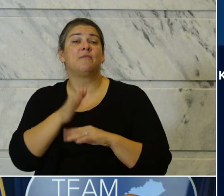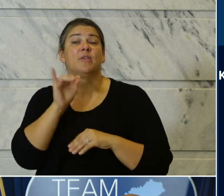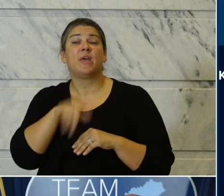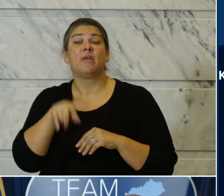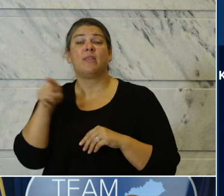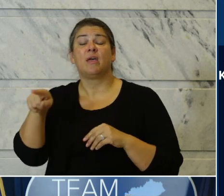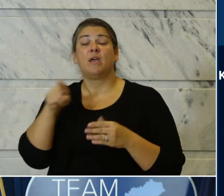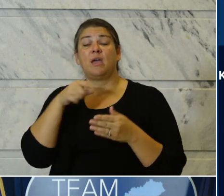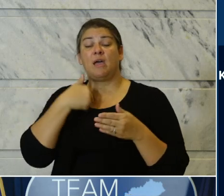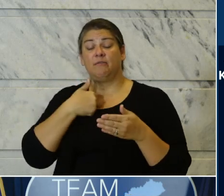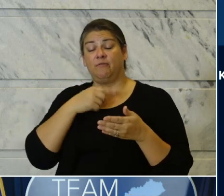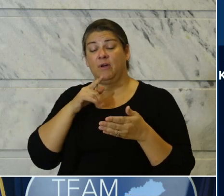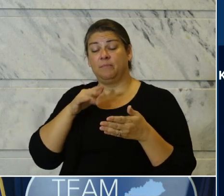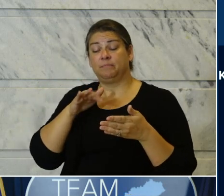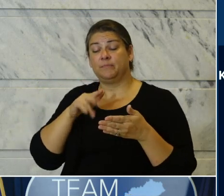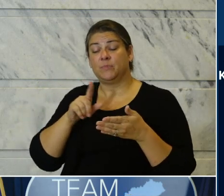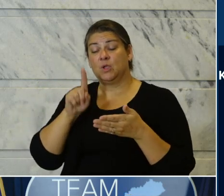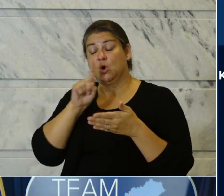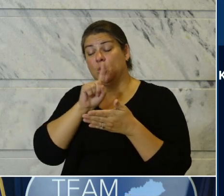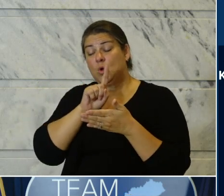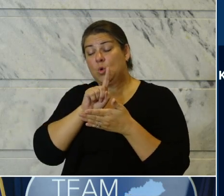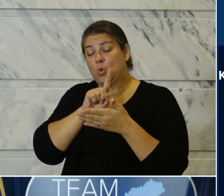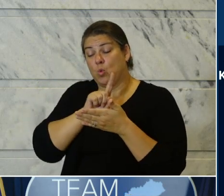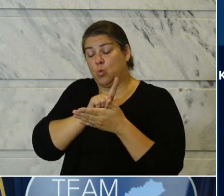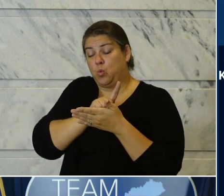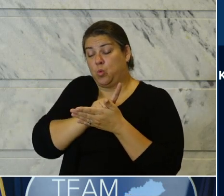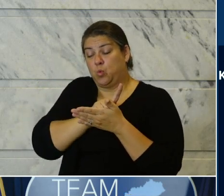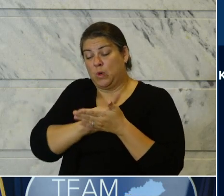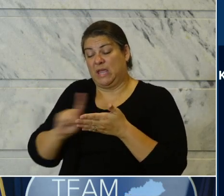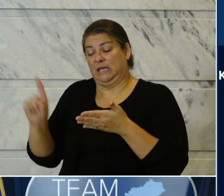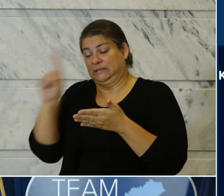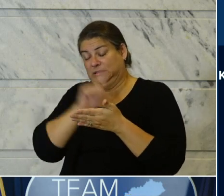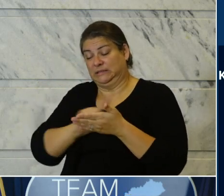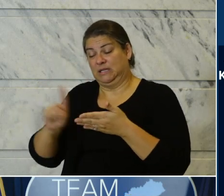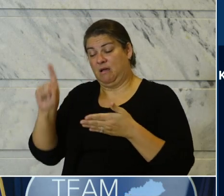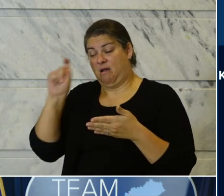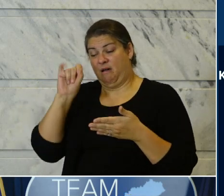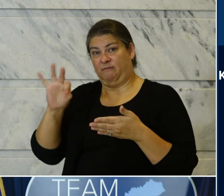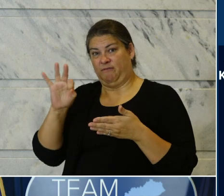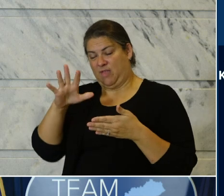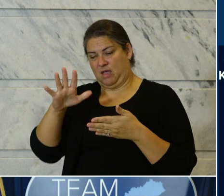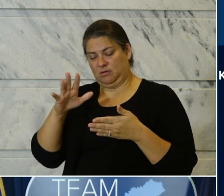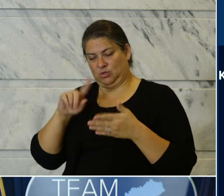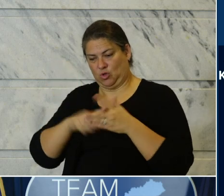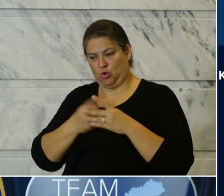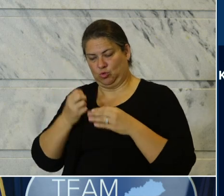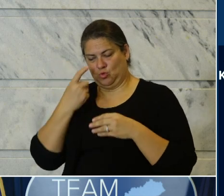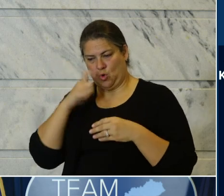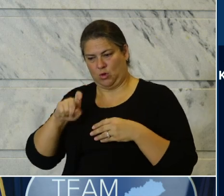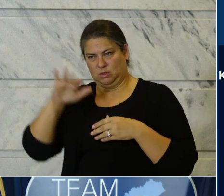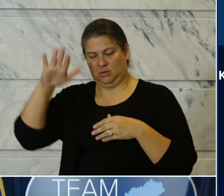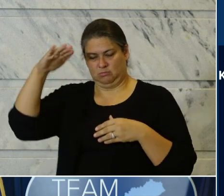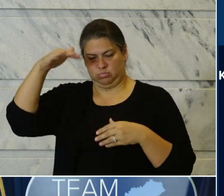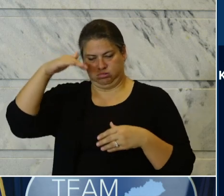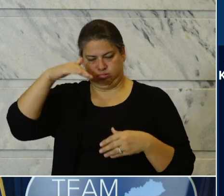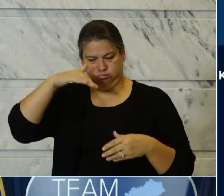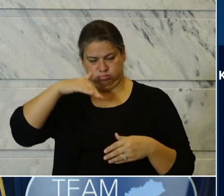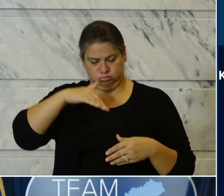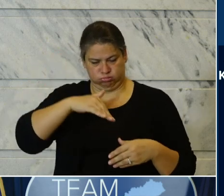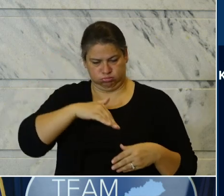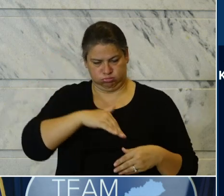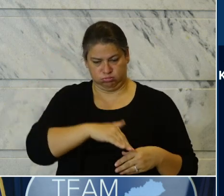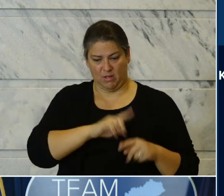return to a declining trend line. They reduced restaurants to 50% capacity, required social distancing. And